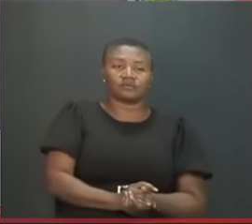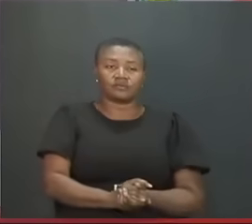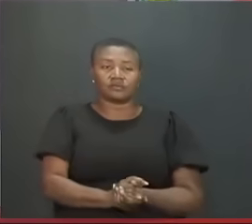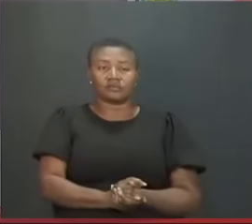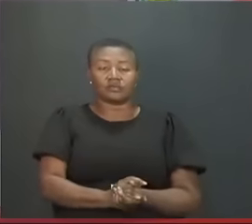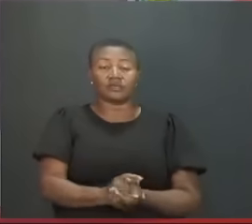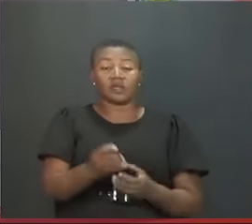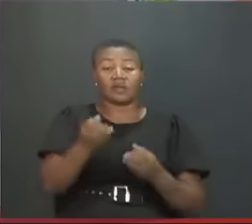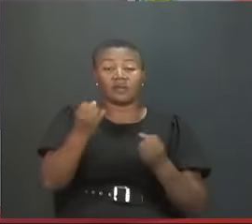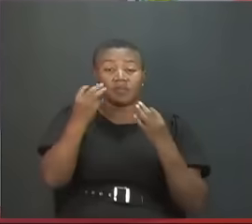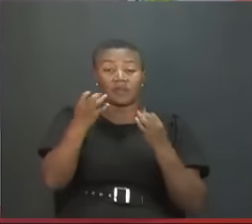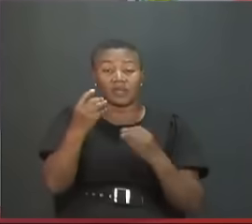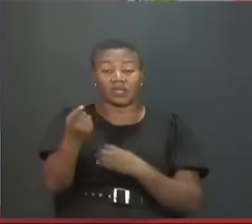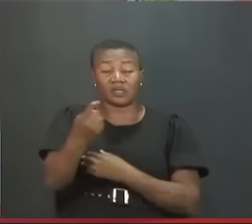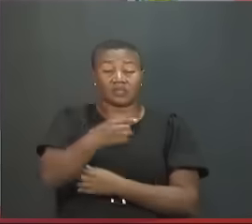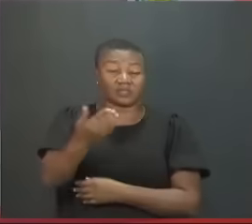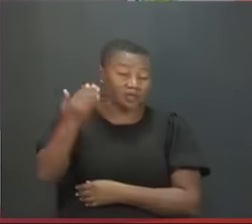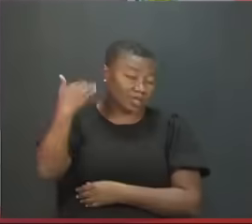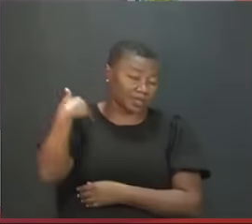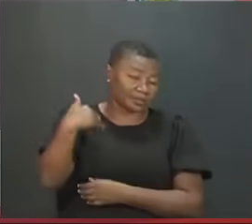several days ago,